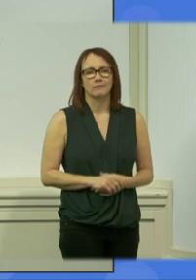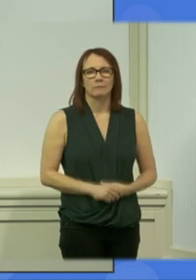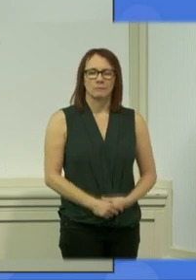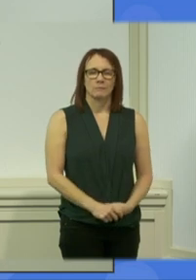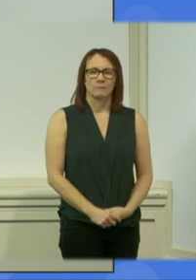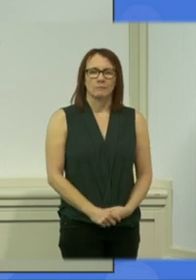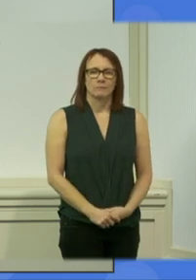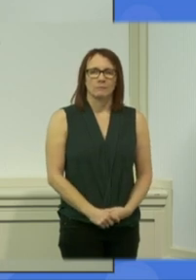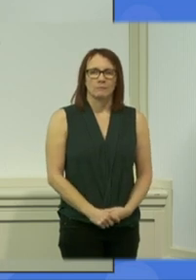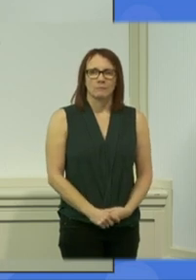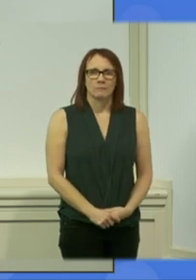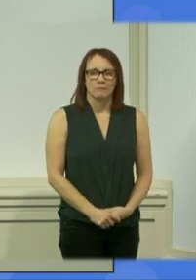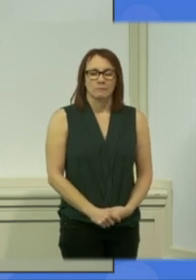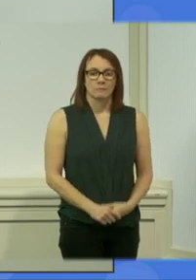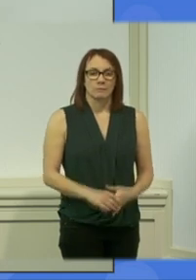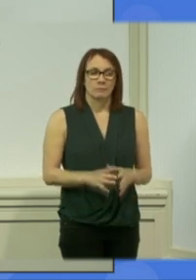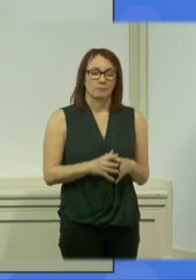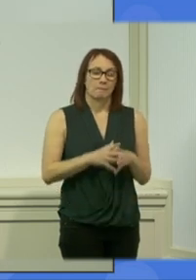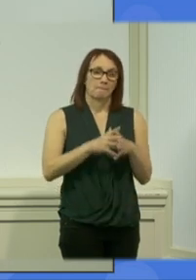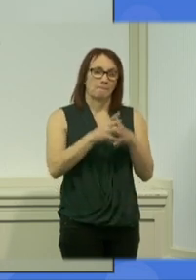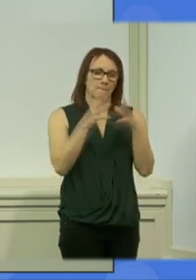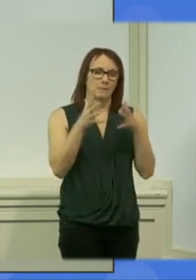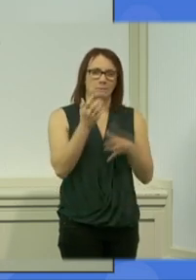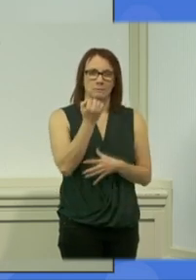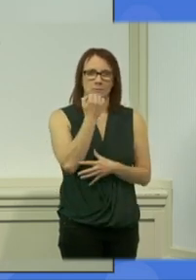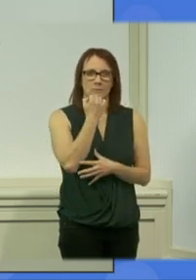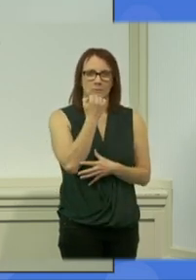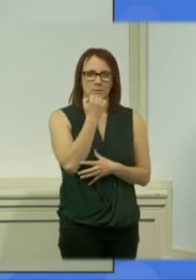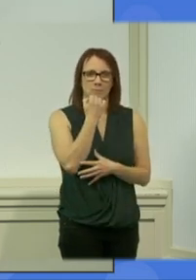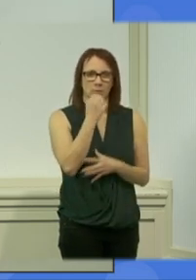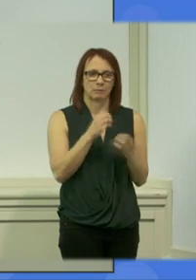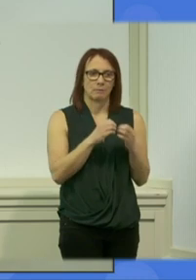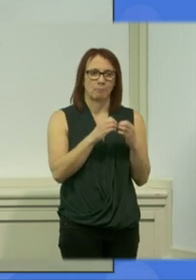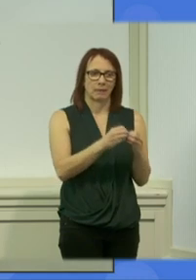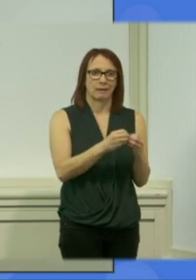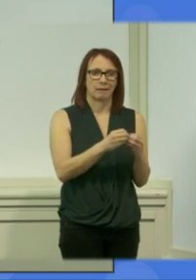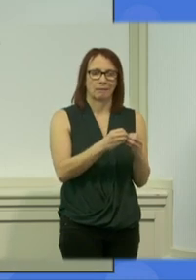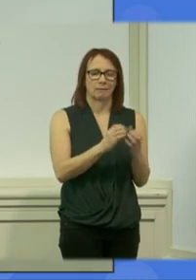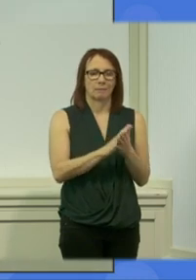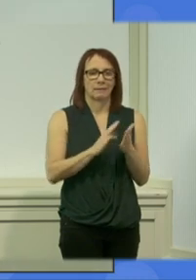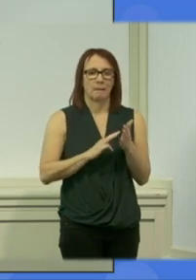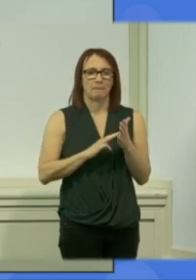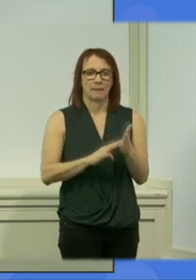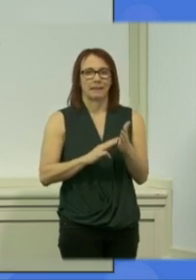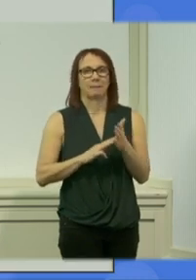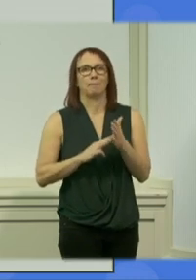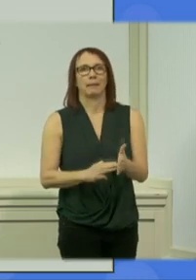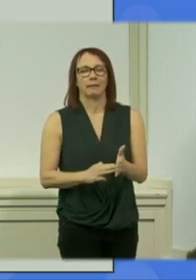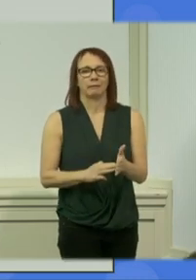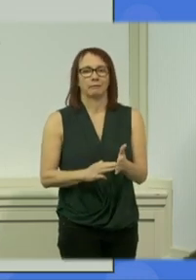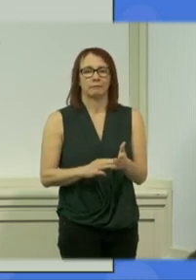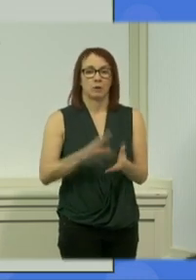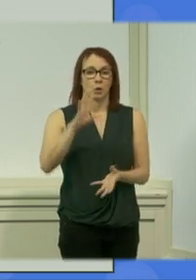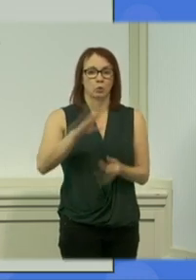So here's the big numbers. So billion, million, million pounds, total